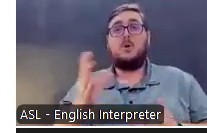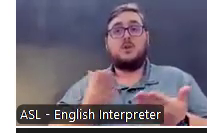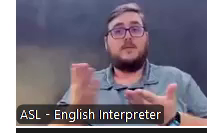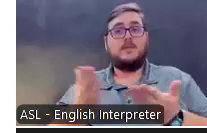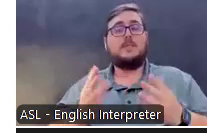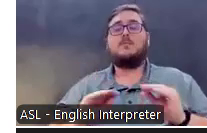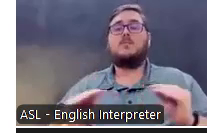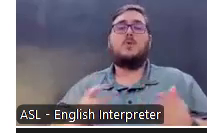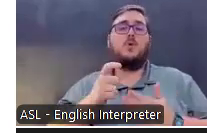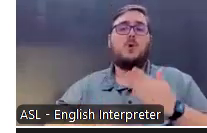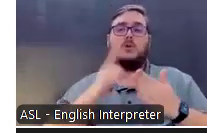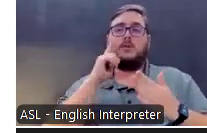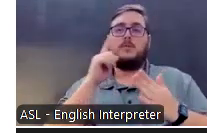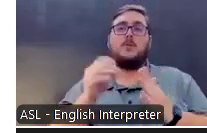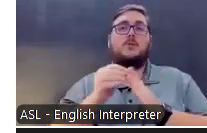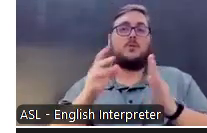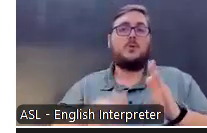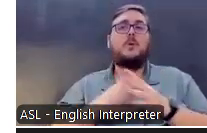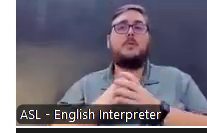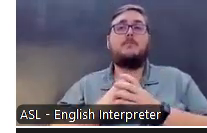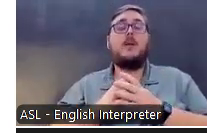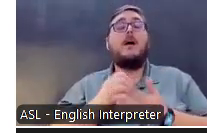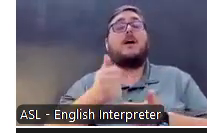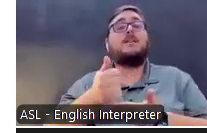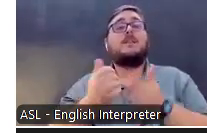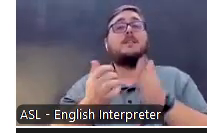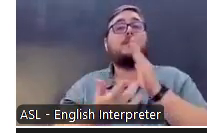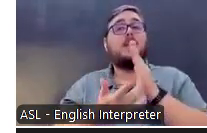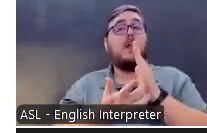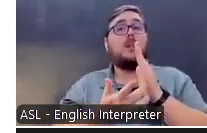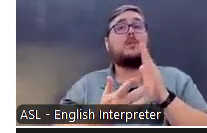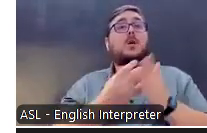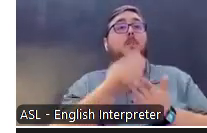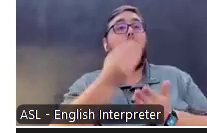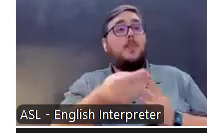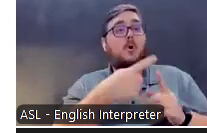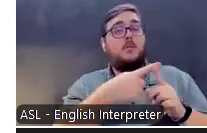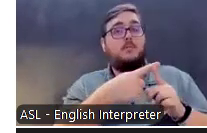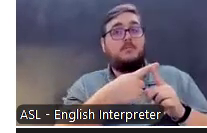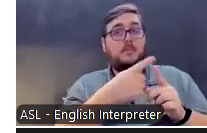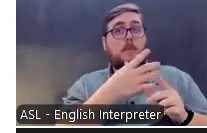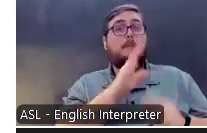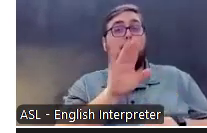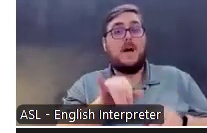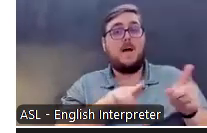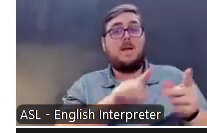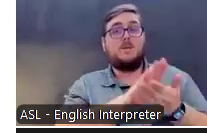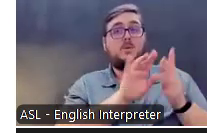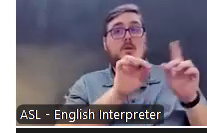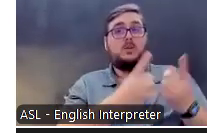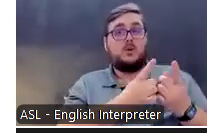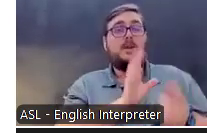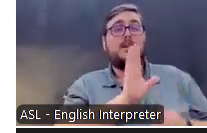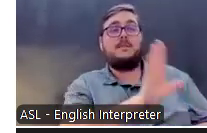Assistive technology acquired by the school district belongs to the school district, not the student. A school